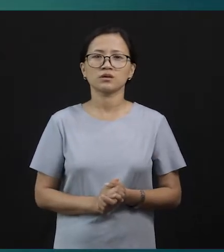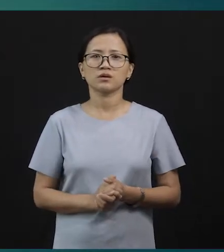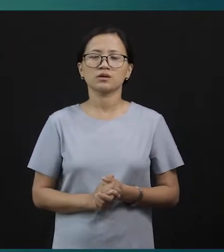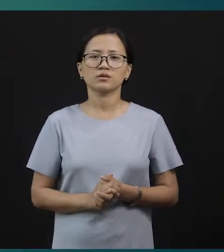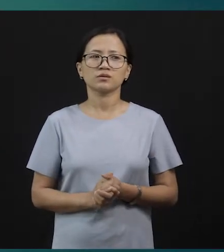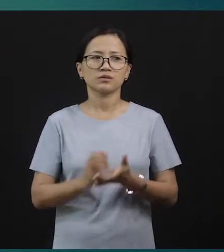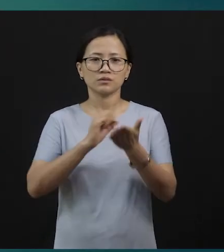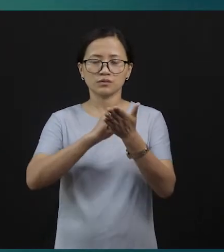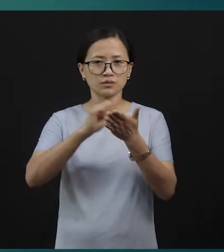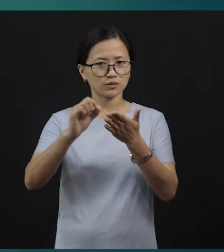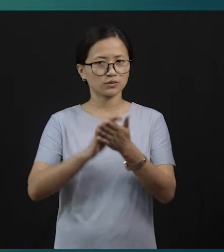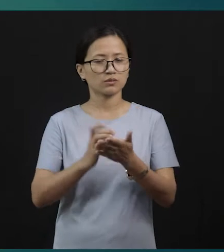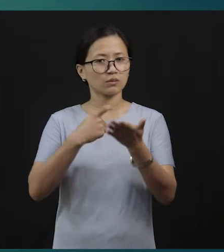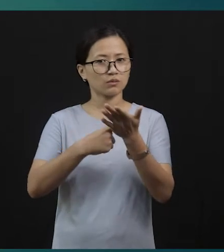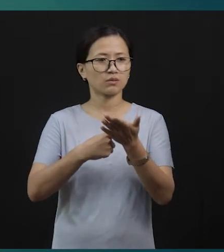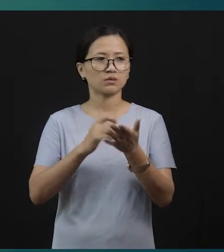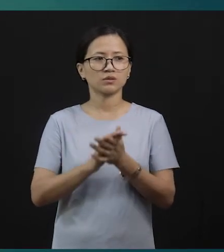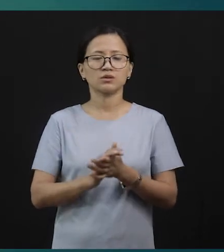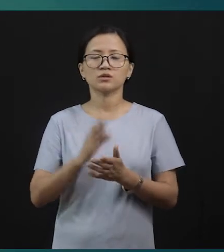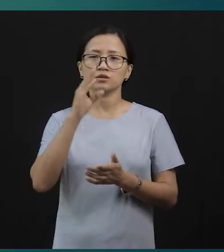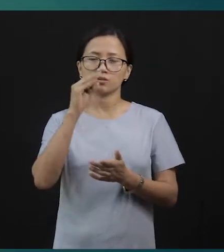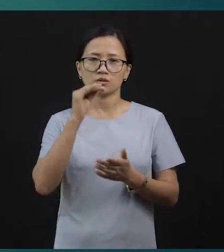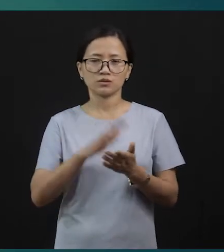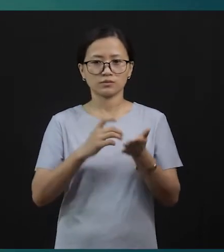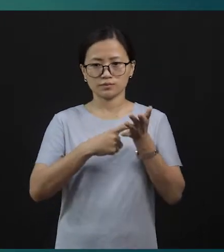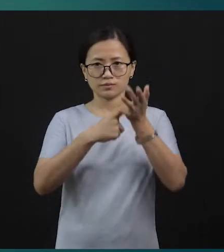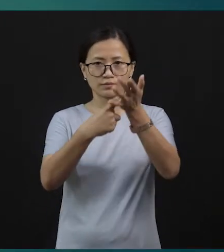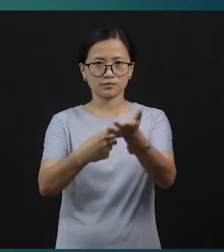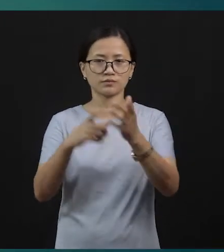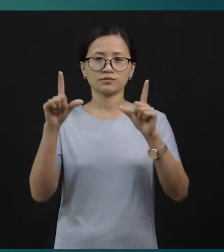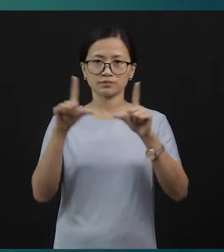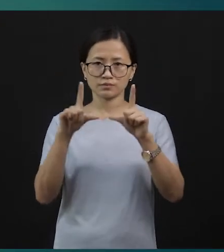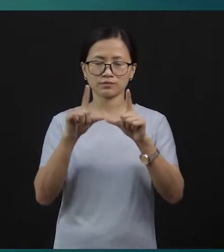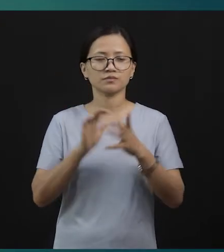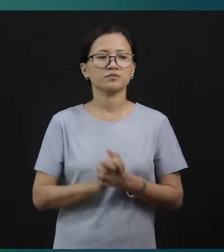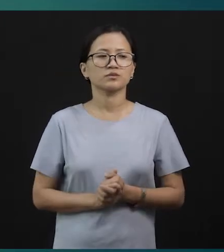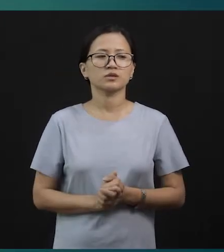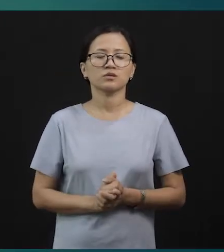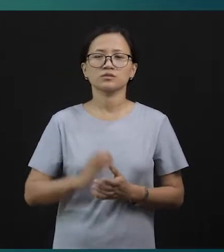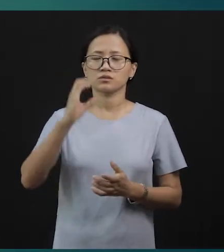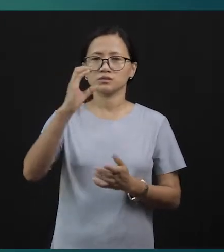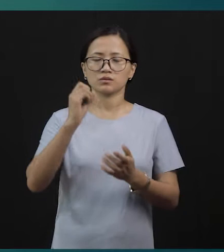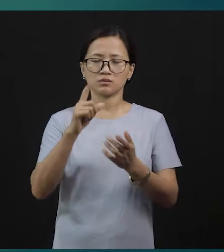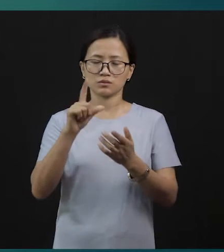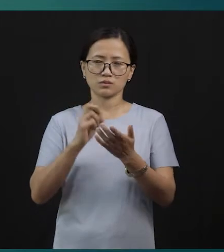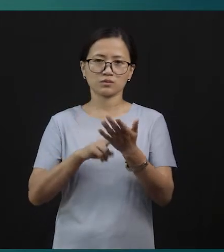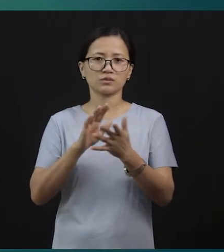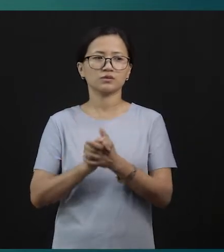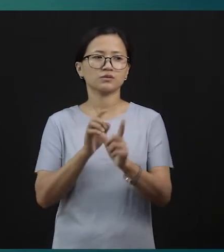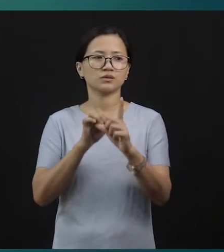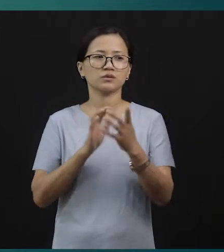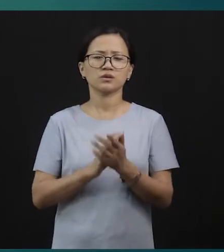now. Written or spoken report. Colony, a country